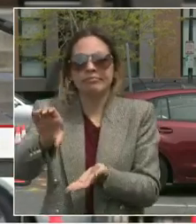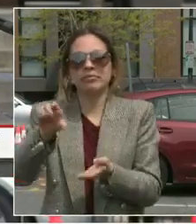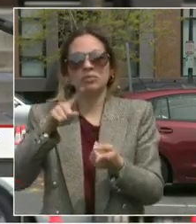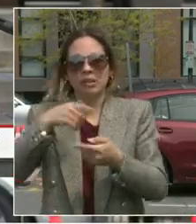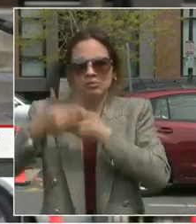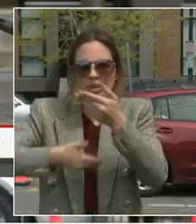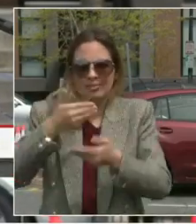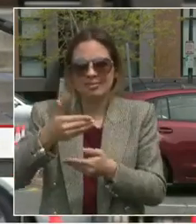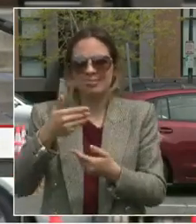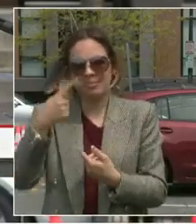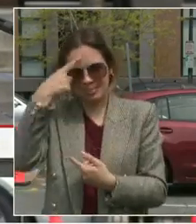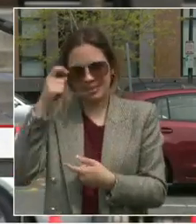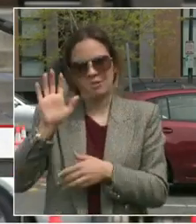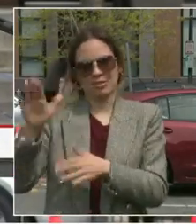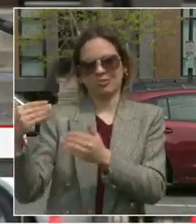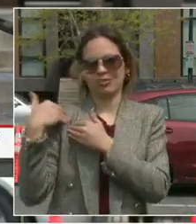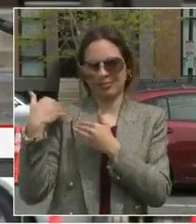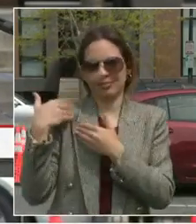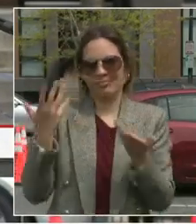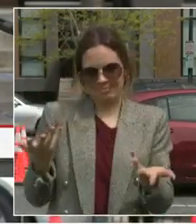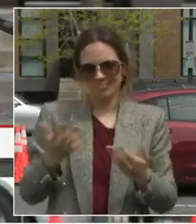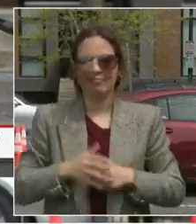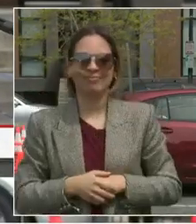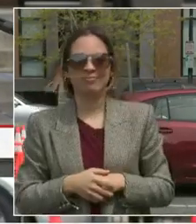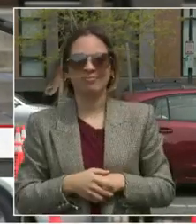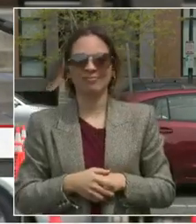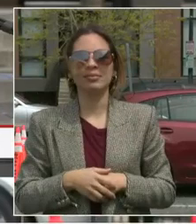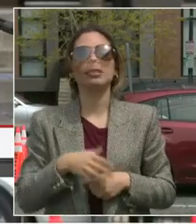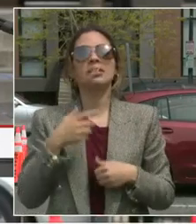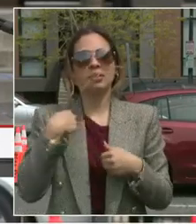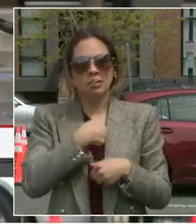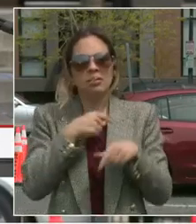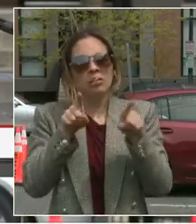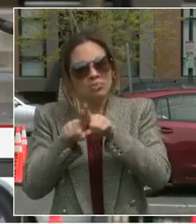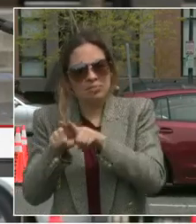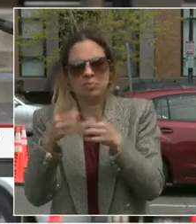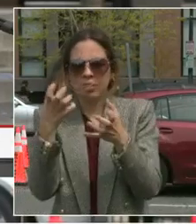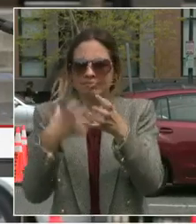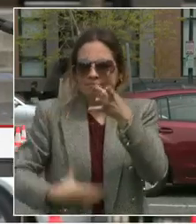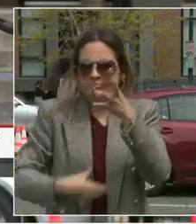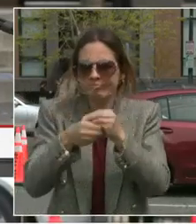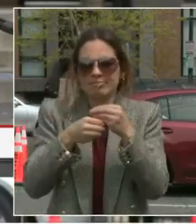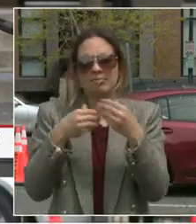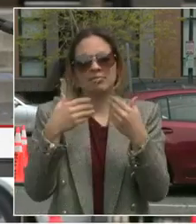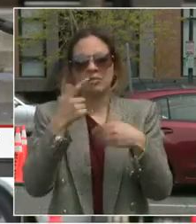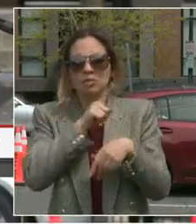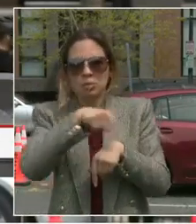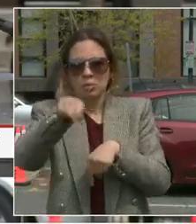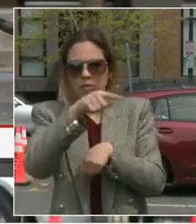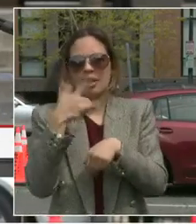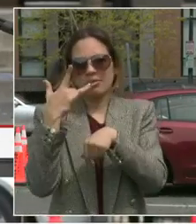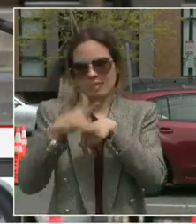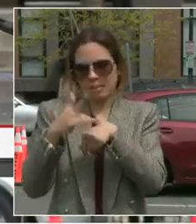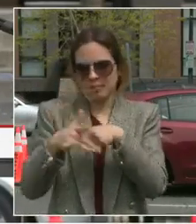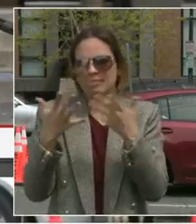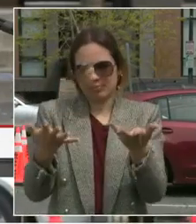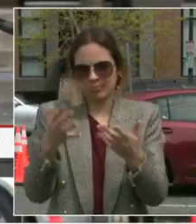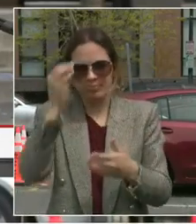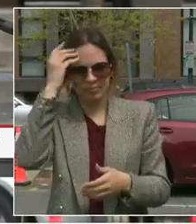her support of the mayor's budget and the additional resources that have been made available there. So from 2016